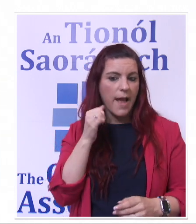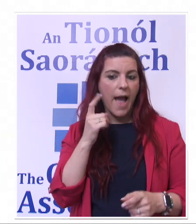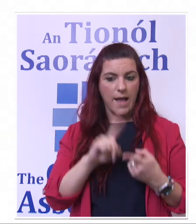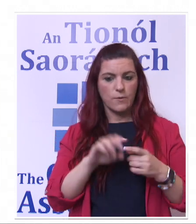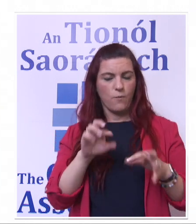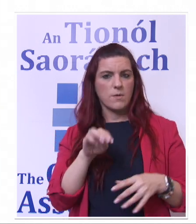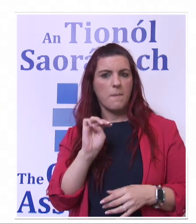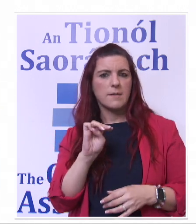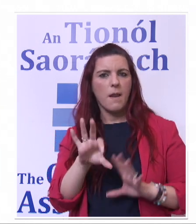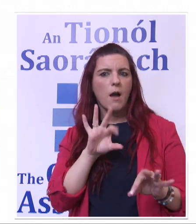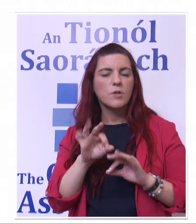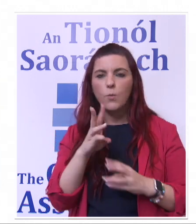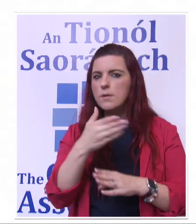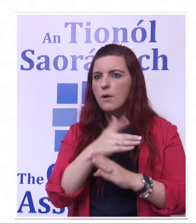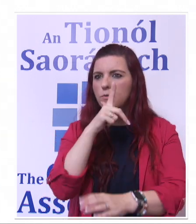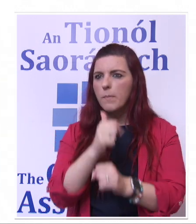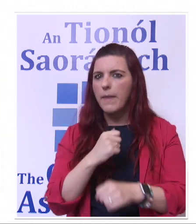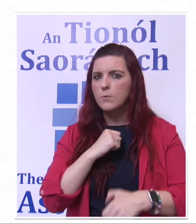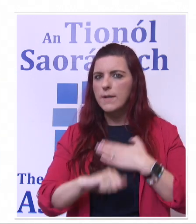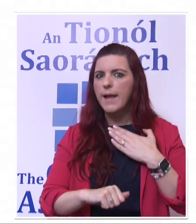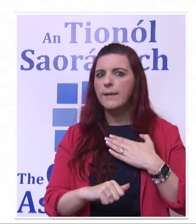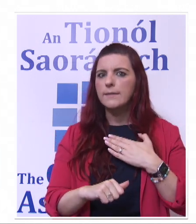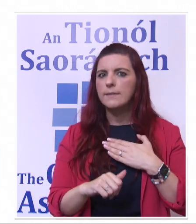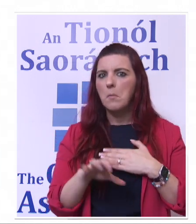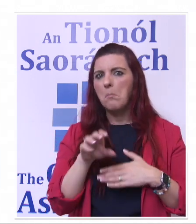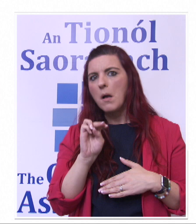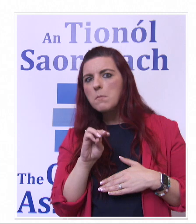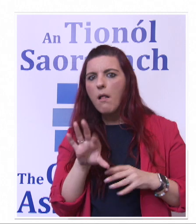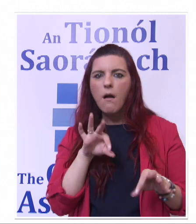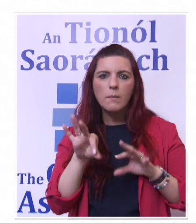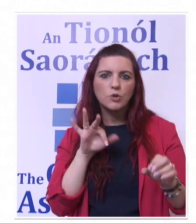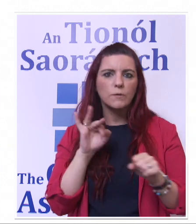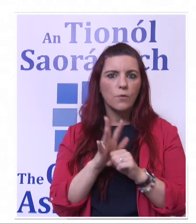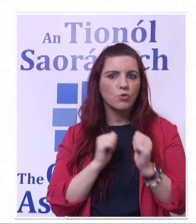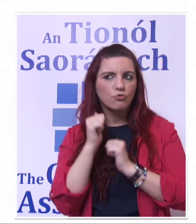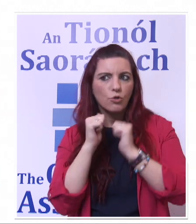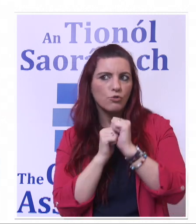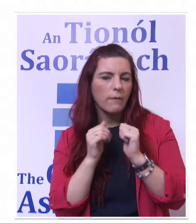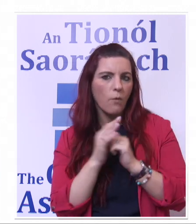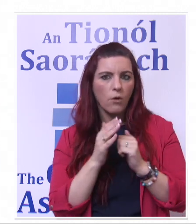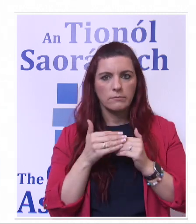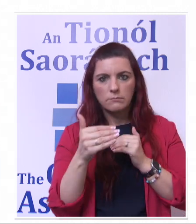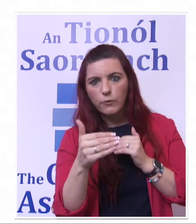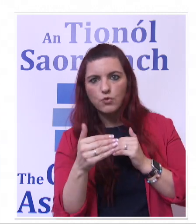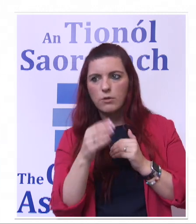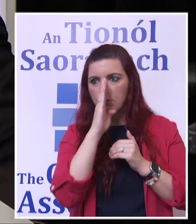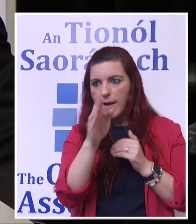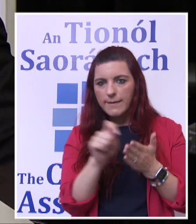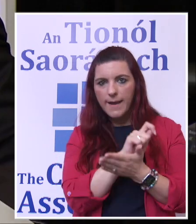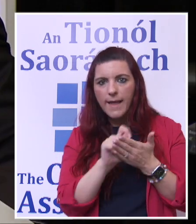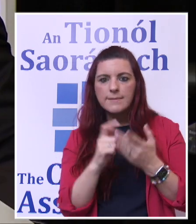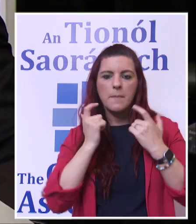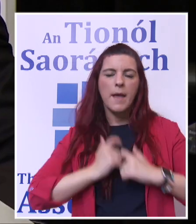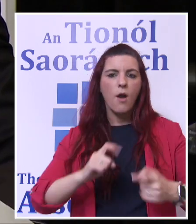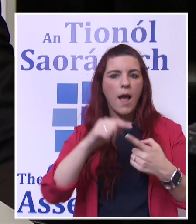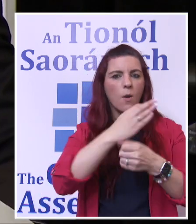we're going to start into that session this morning about possible options for a directly elected mayor and what those local government